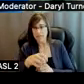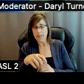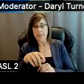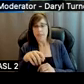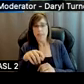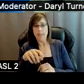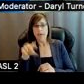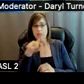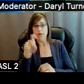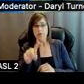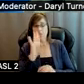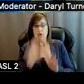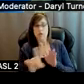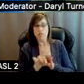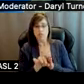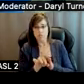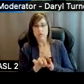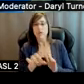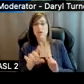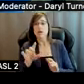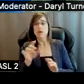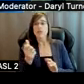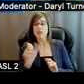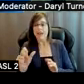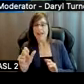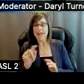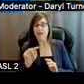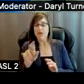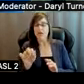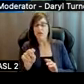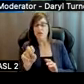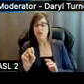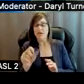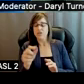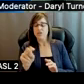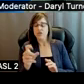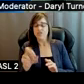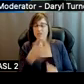the question will come here, are there any transgender women? And